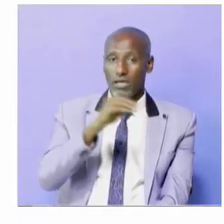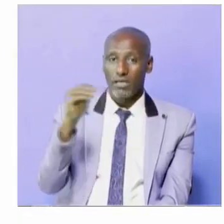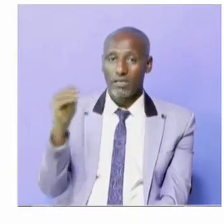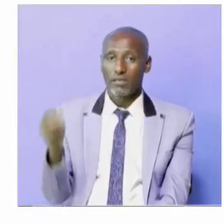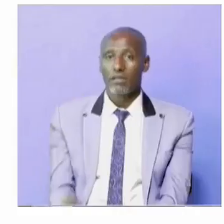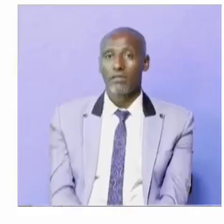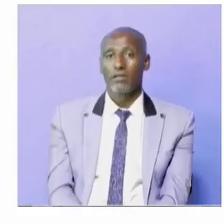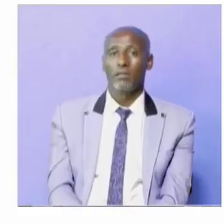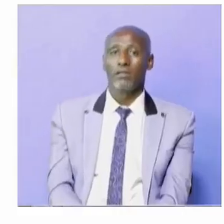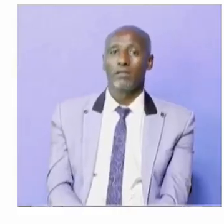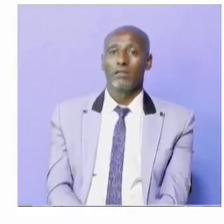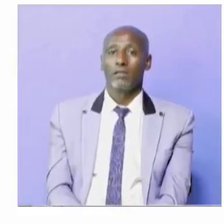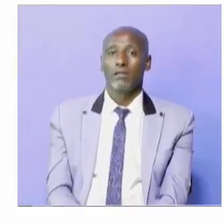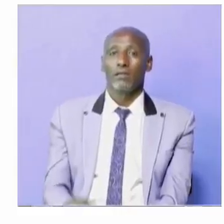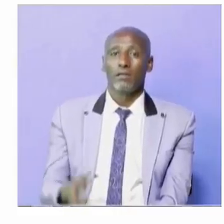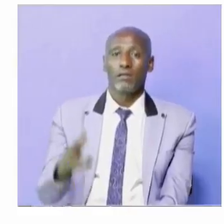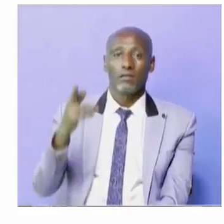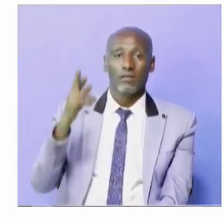Mr.